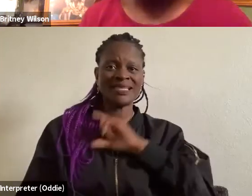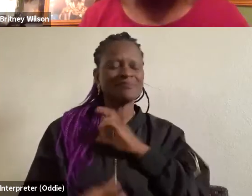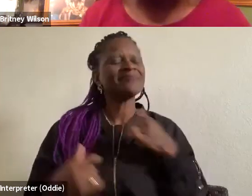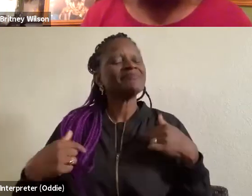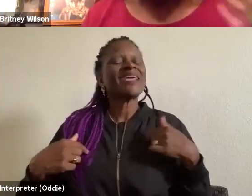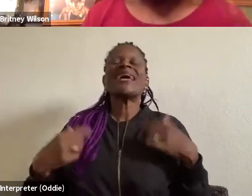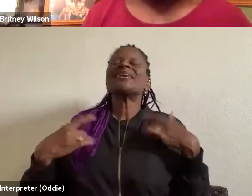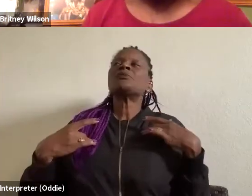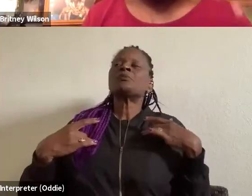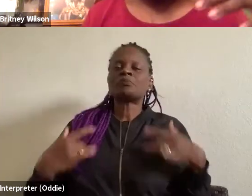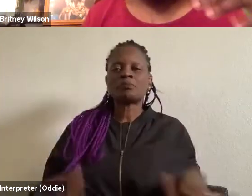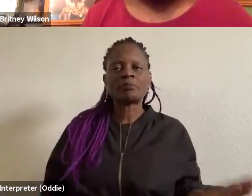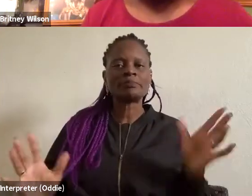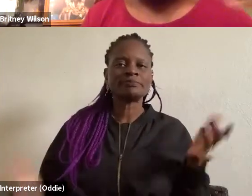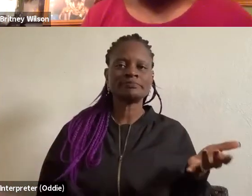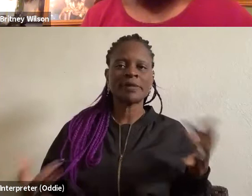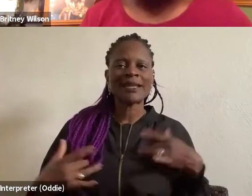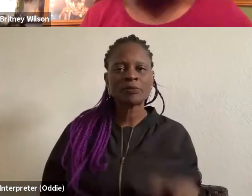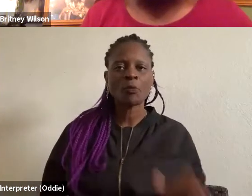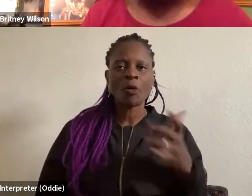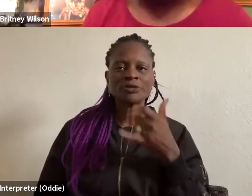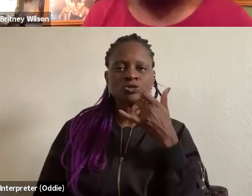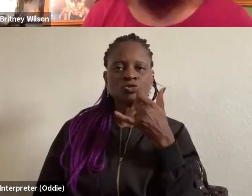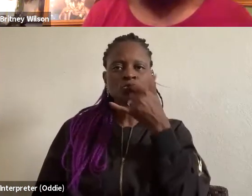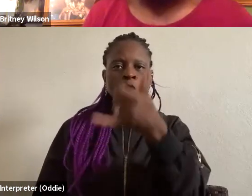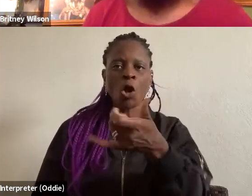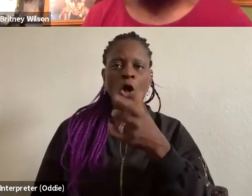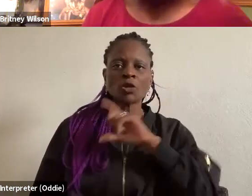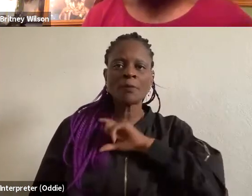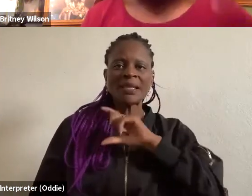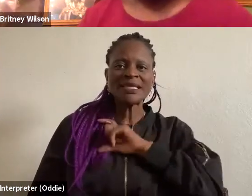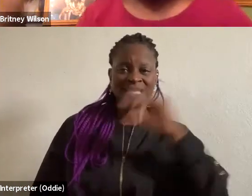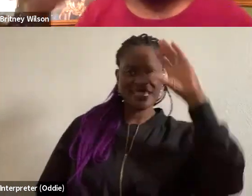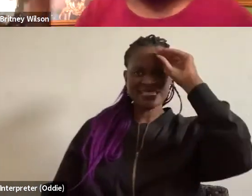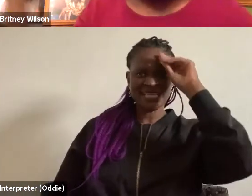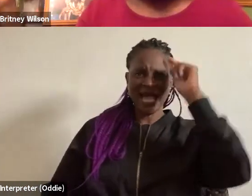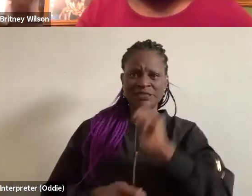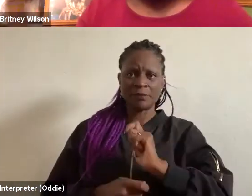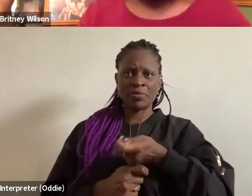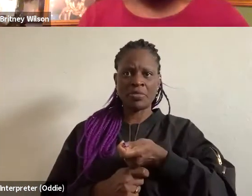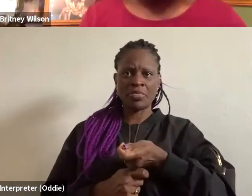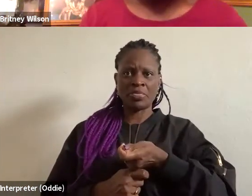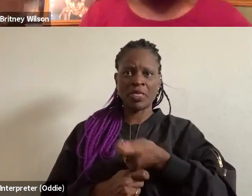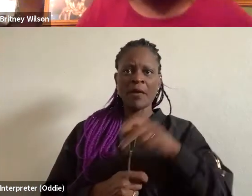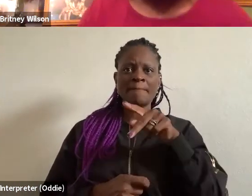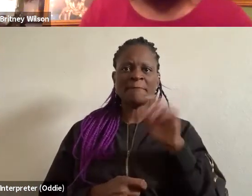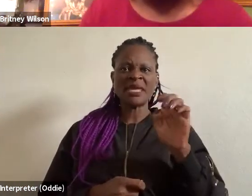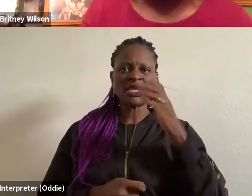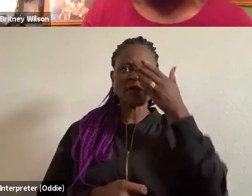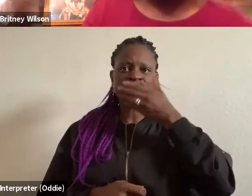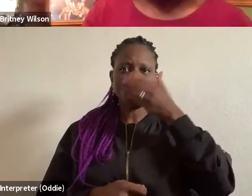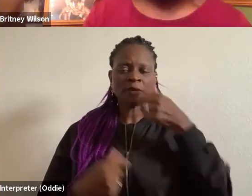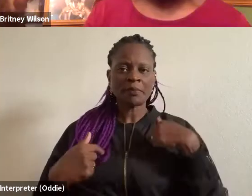do. Because he ultimately urinated in front of me, and like, I knew, I was like, that's not gonna go anywhere, first of